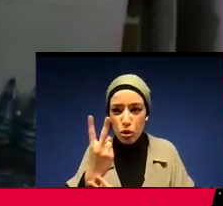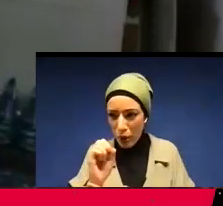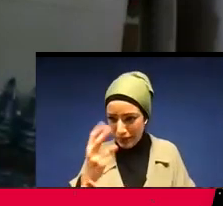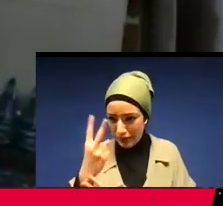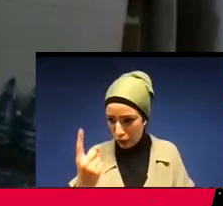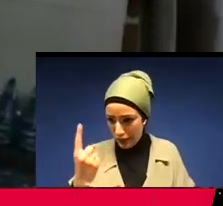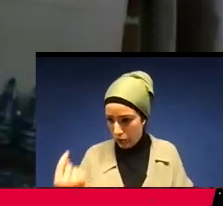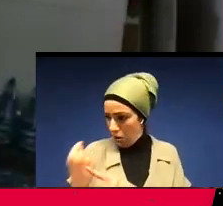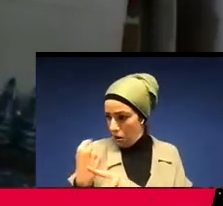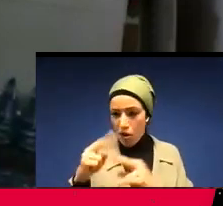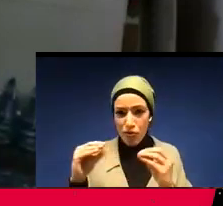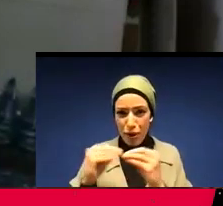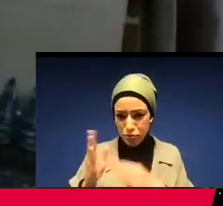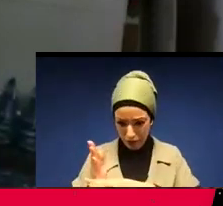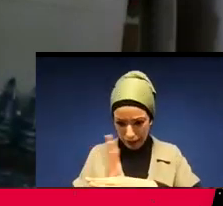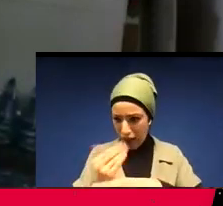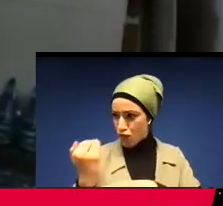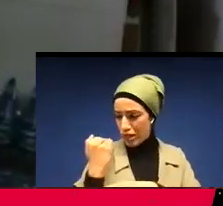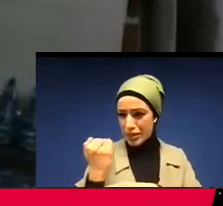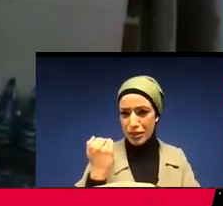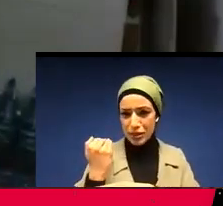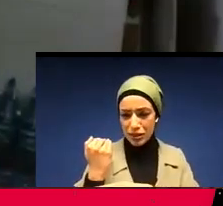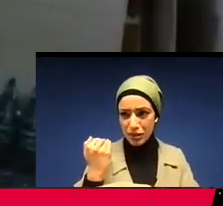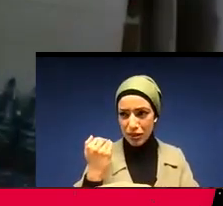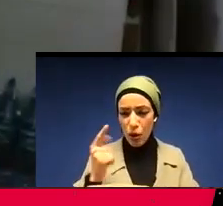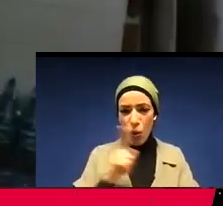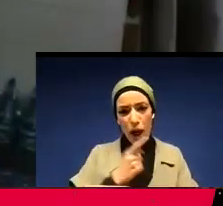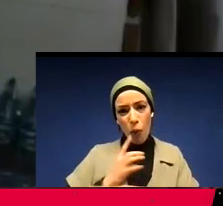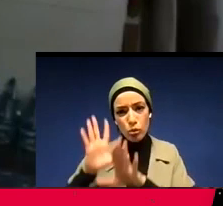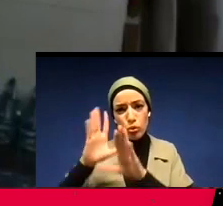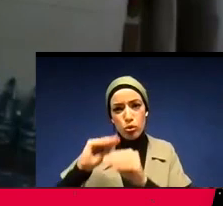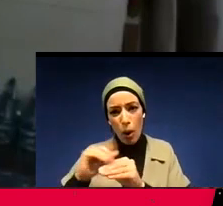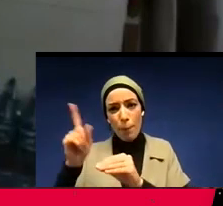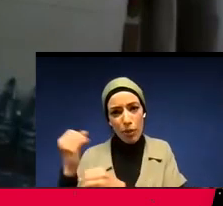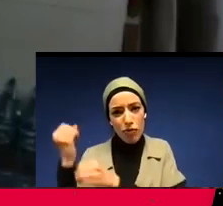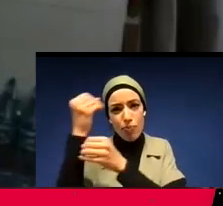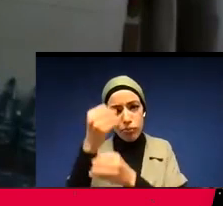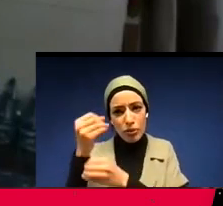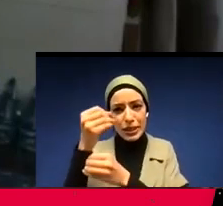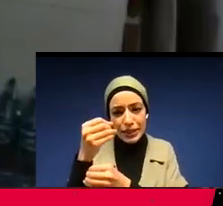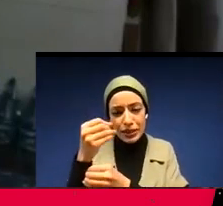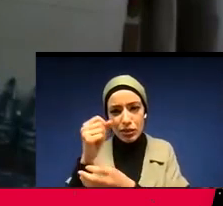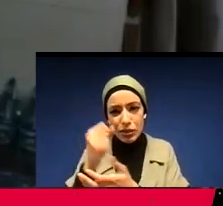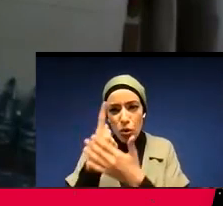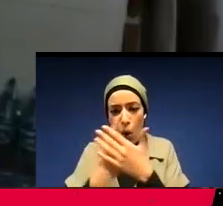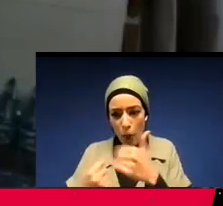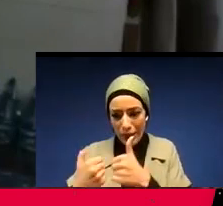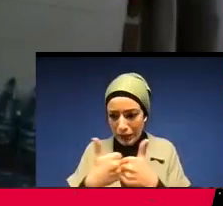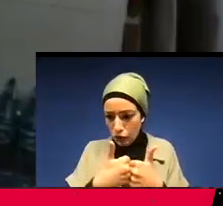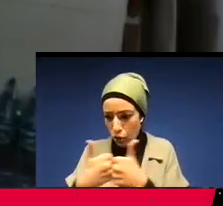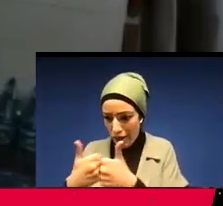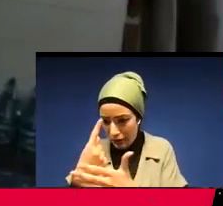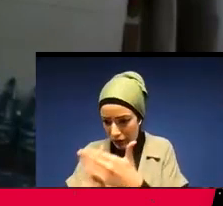in 2021, February, and the anniversary, I think it's not just about looking into